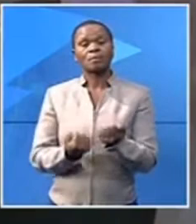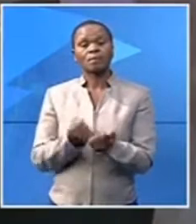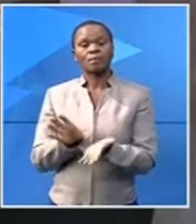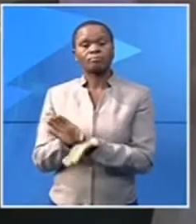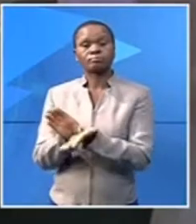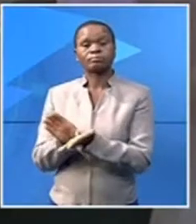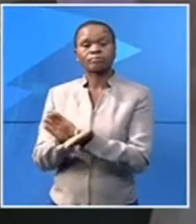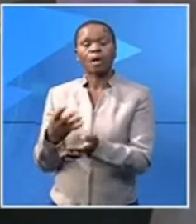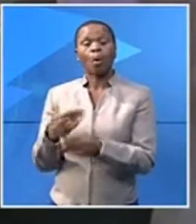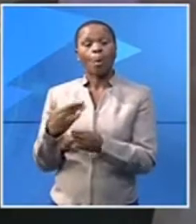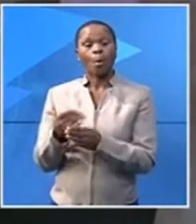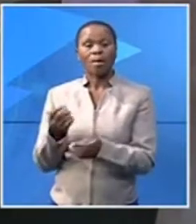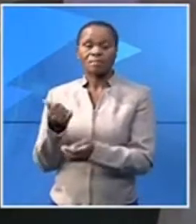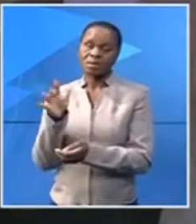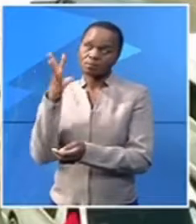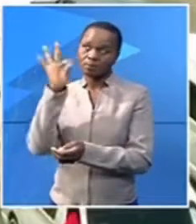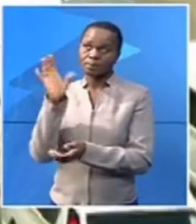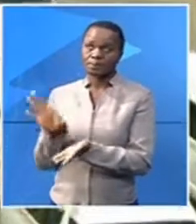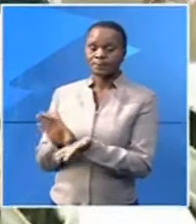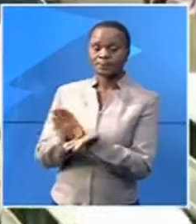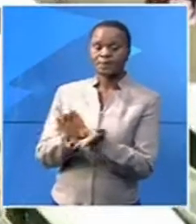imisebenzi ethindekileko ngezemali.